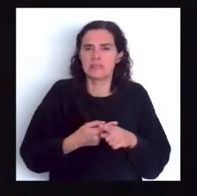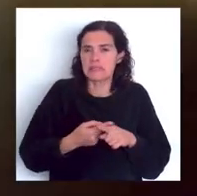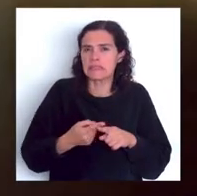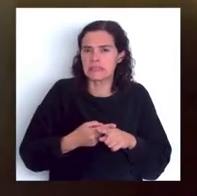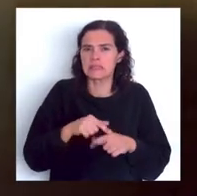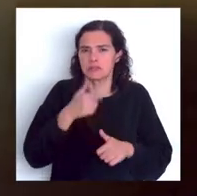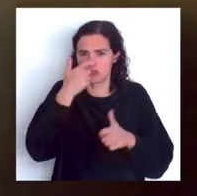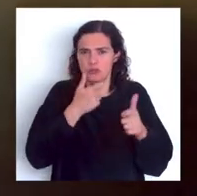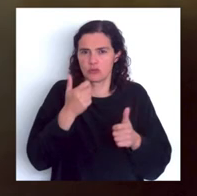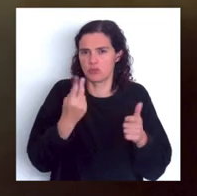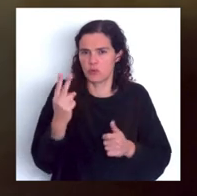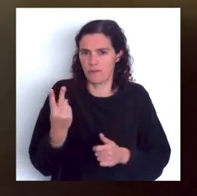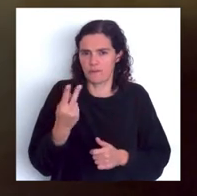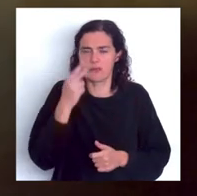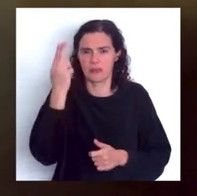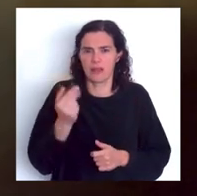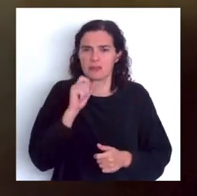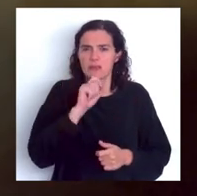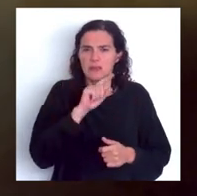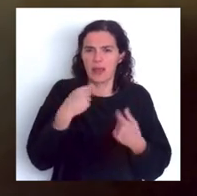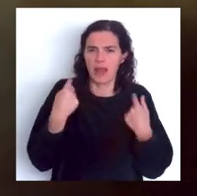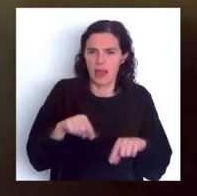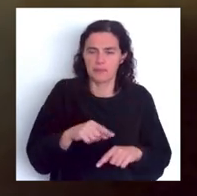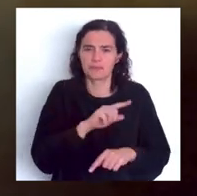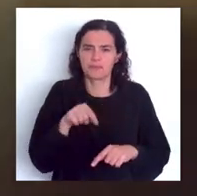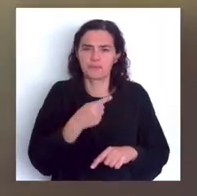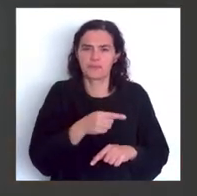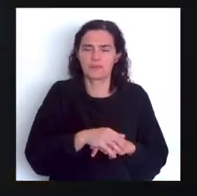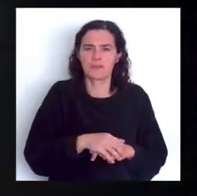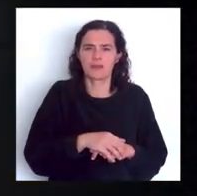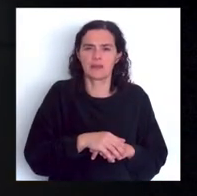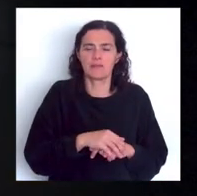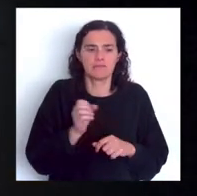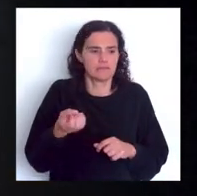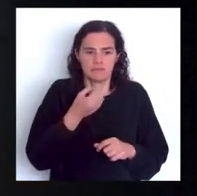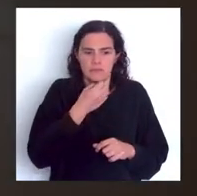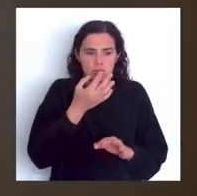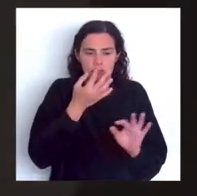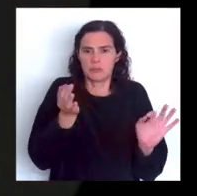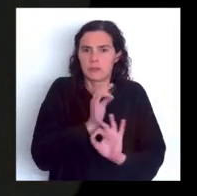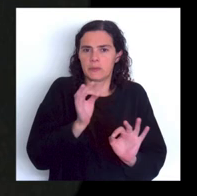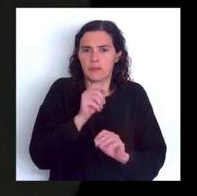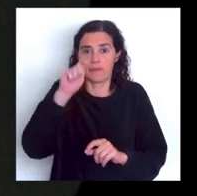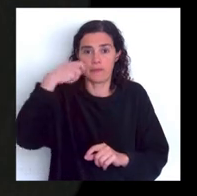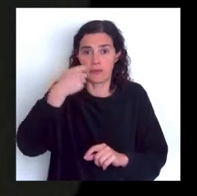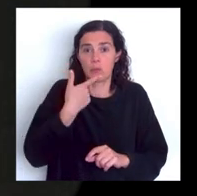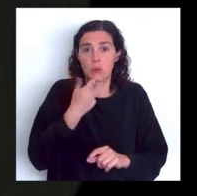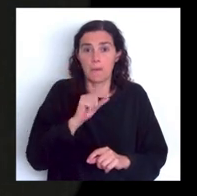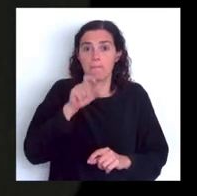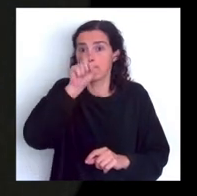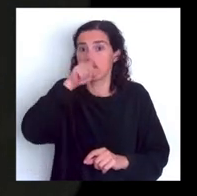this interest that the artists have in the occult. And you have a wonderful